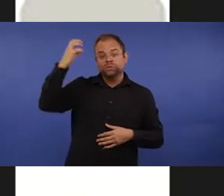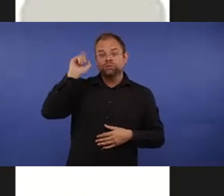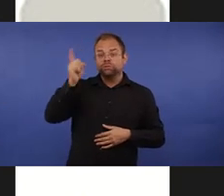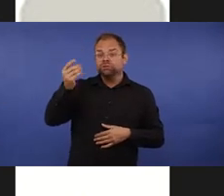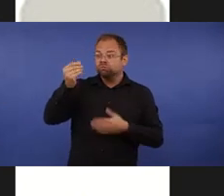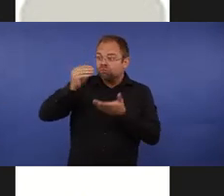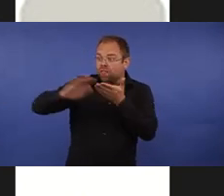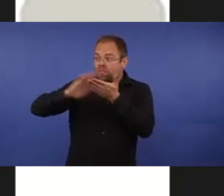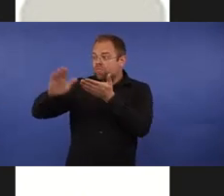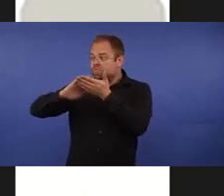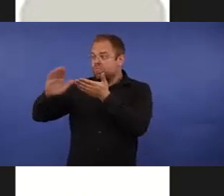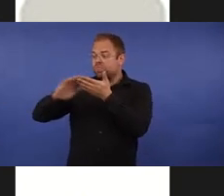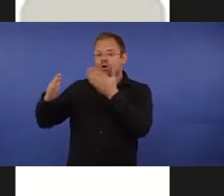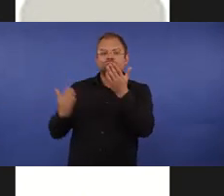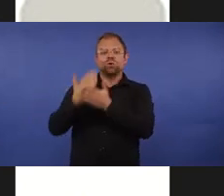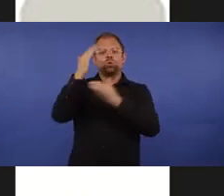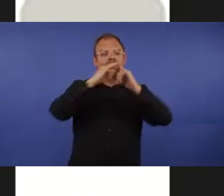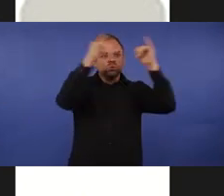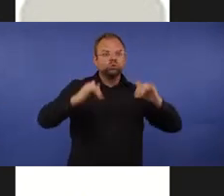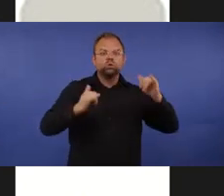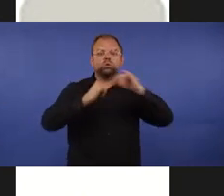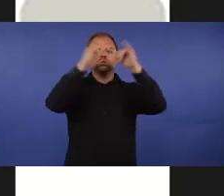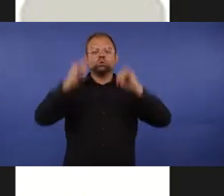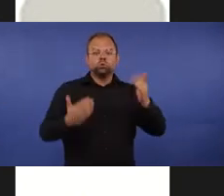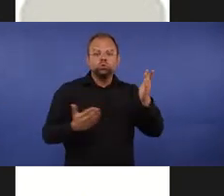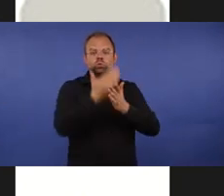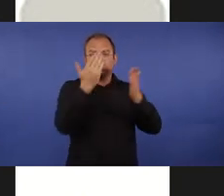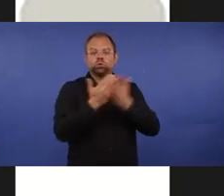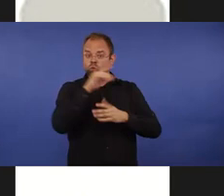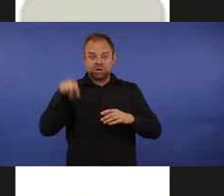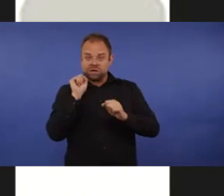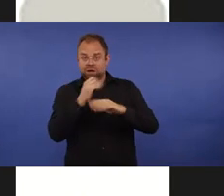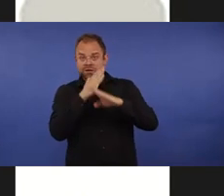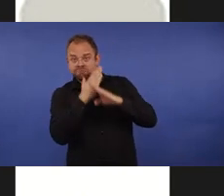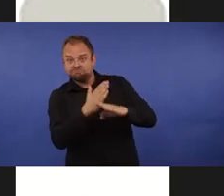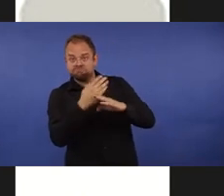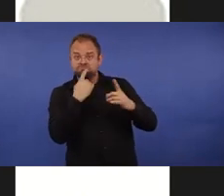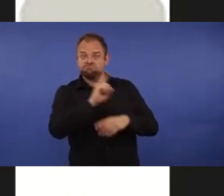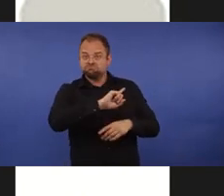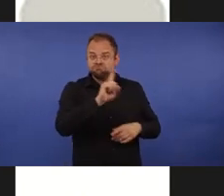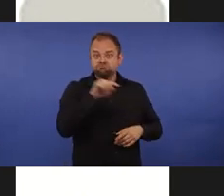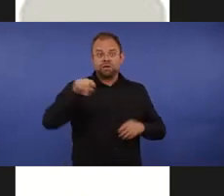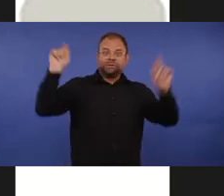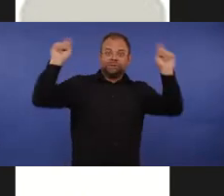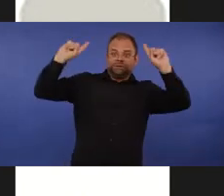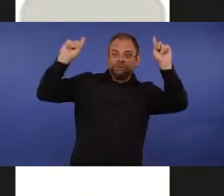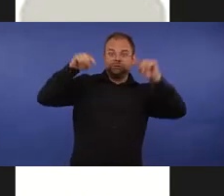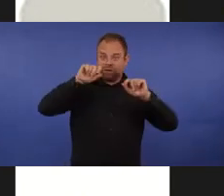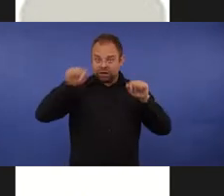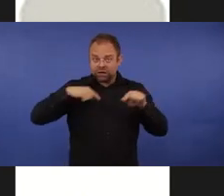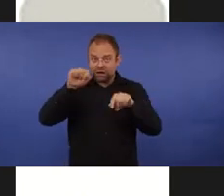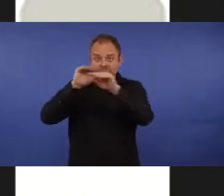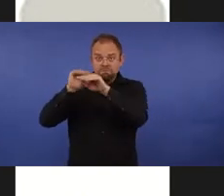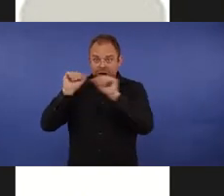value that we inform the CRPD committee, or does we need to go through other legislation? This